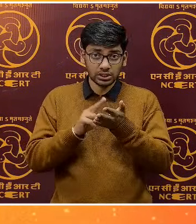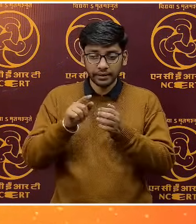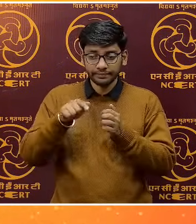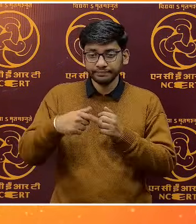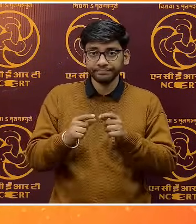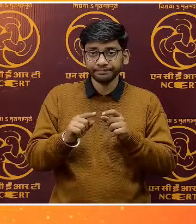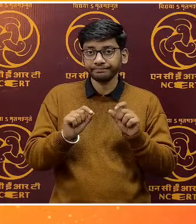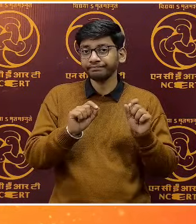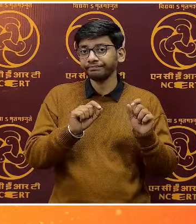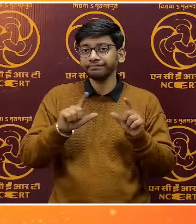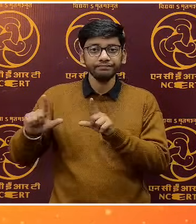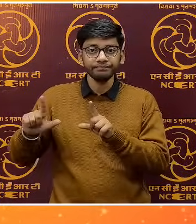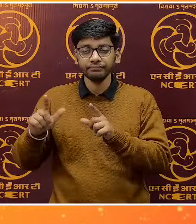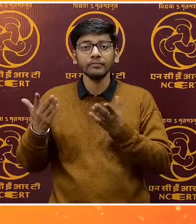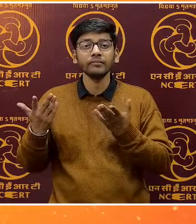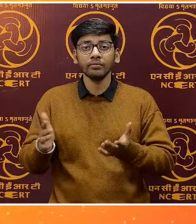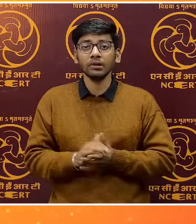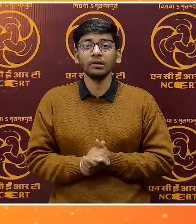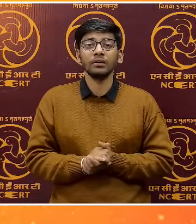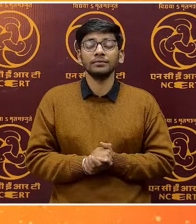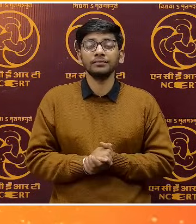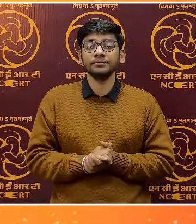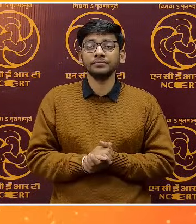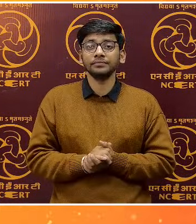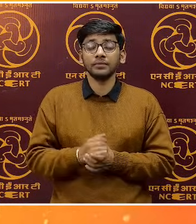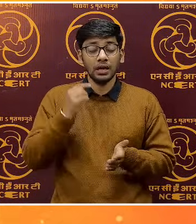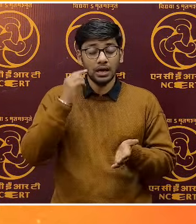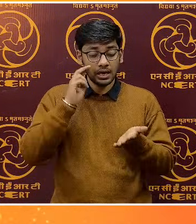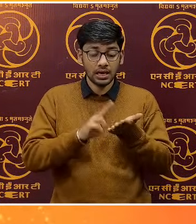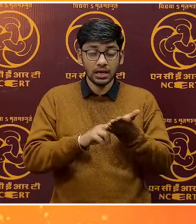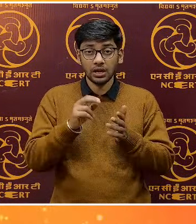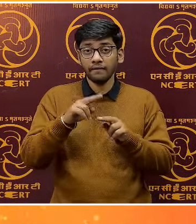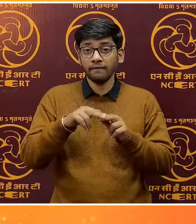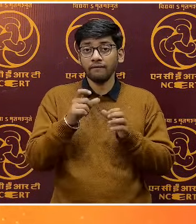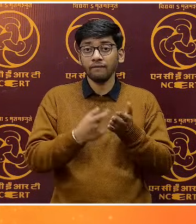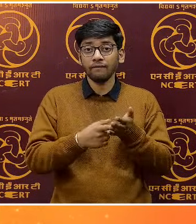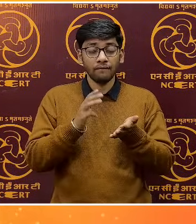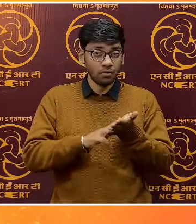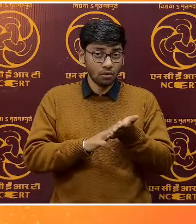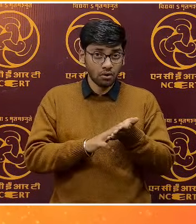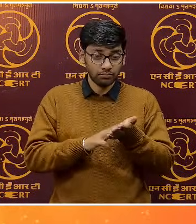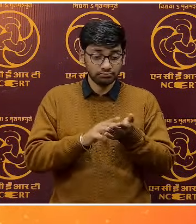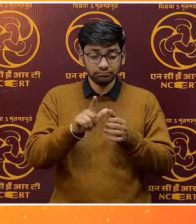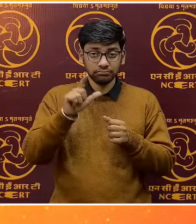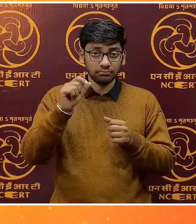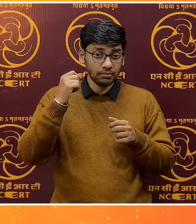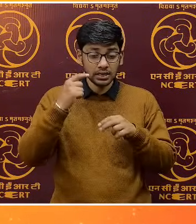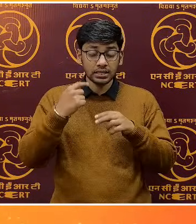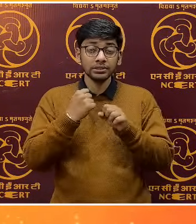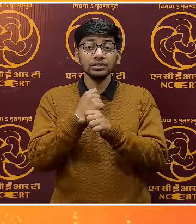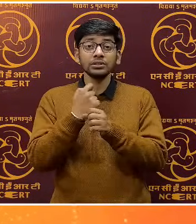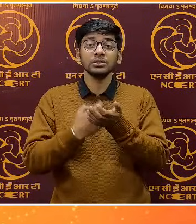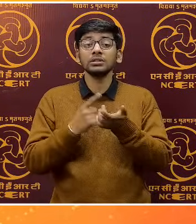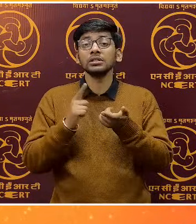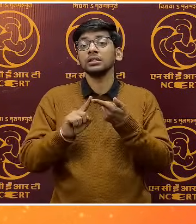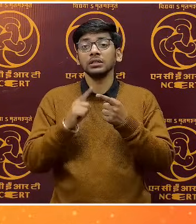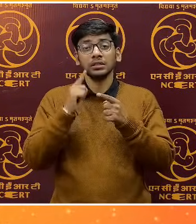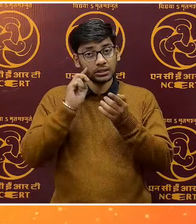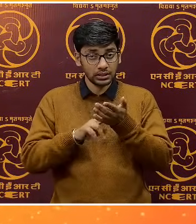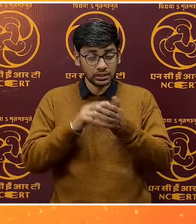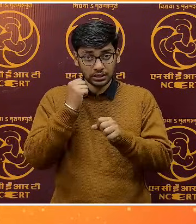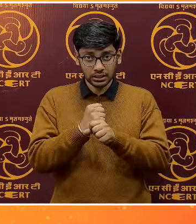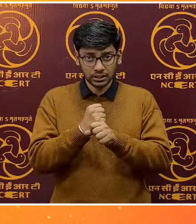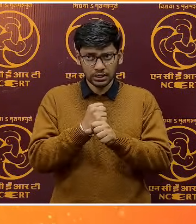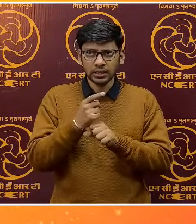slide, as you can see, it's informal greetings, right? These are the greetings that you use with your friends, with